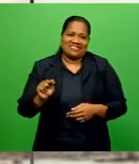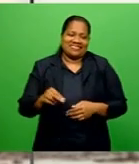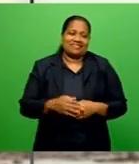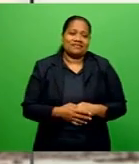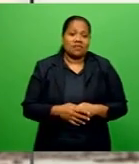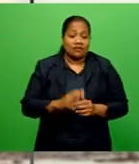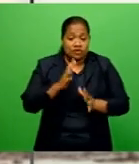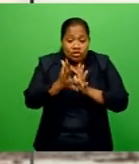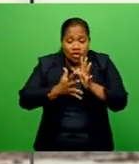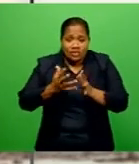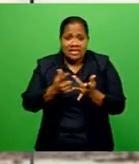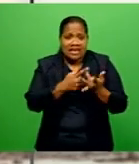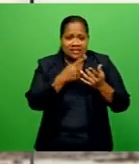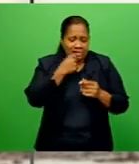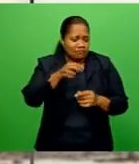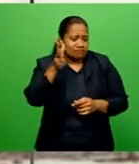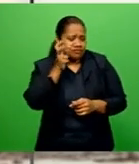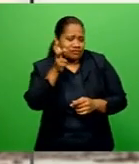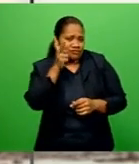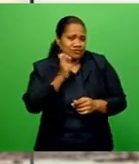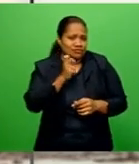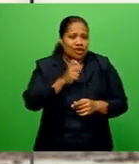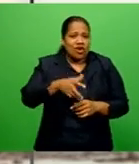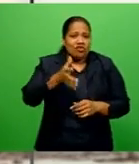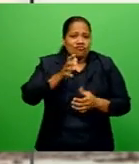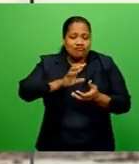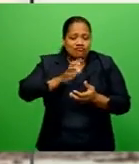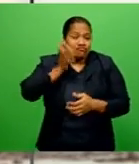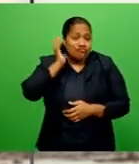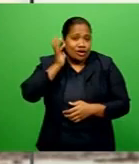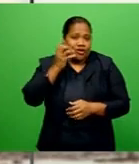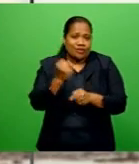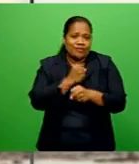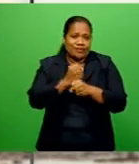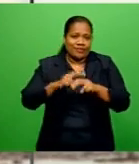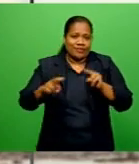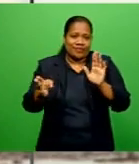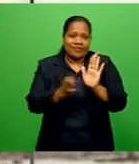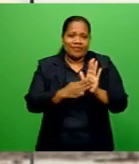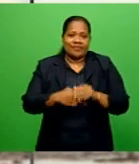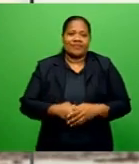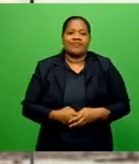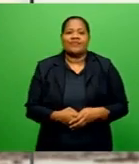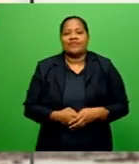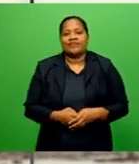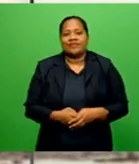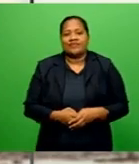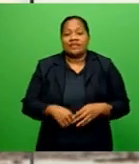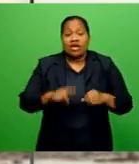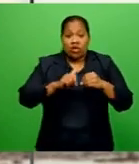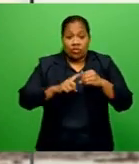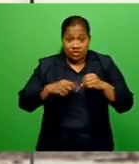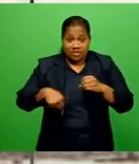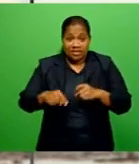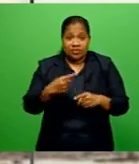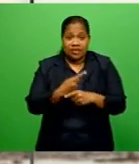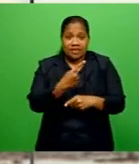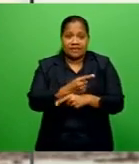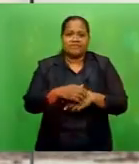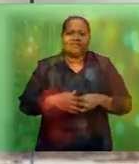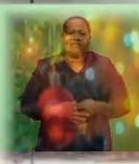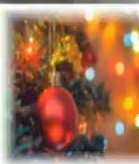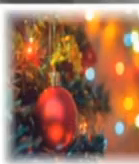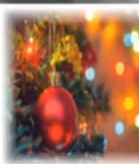stories and others, you can tune in daily to our sister radio station Gold FM. To our poll question, this week we're asking,